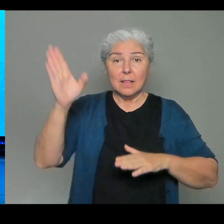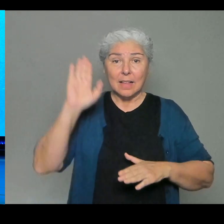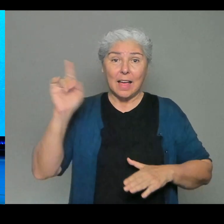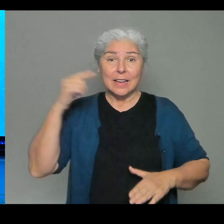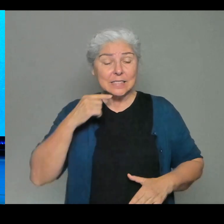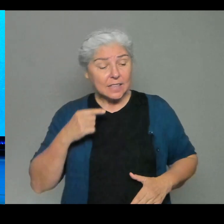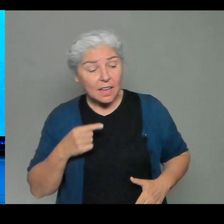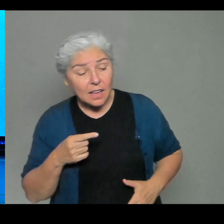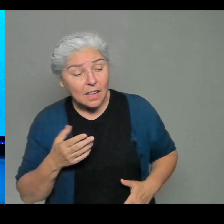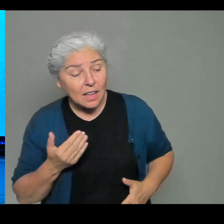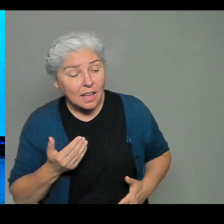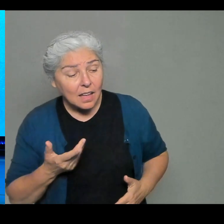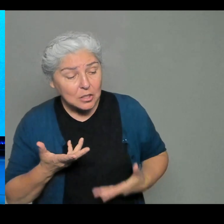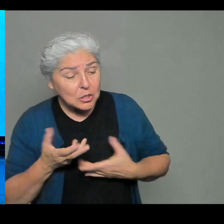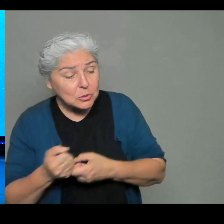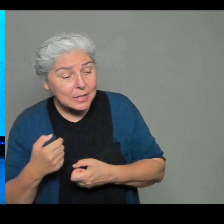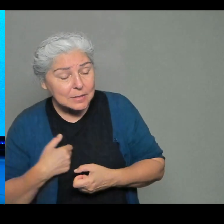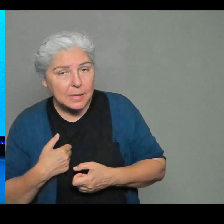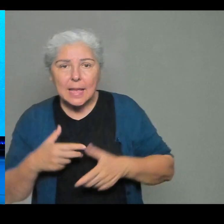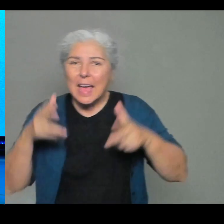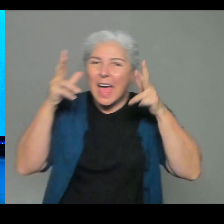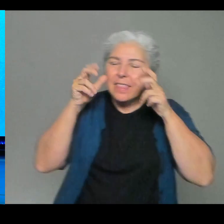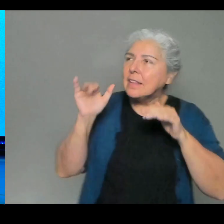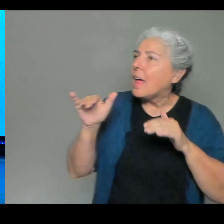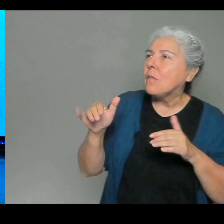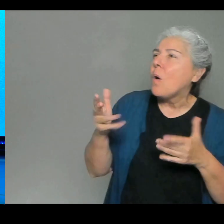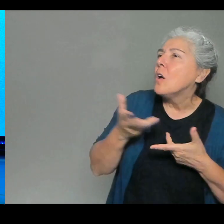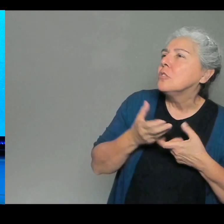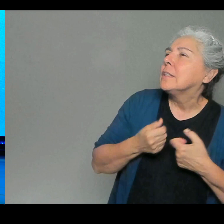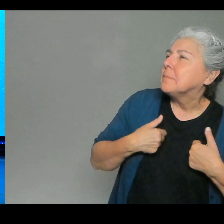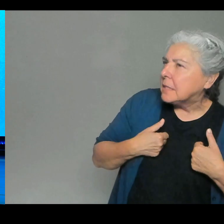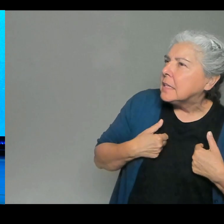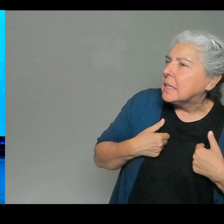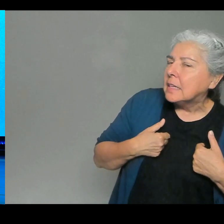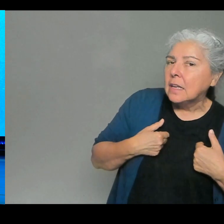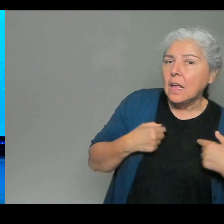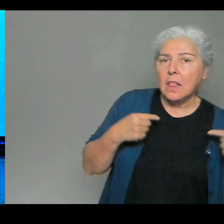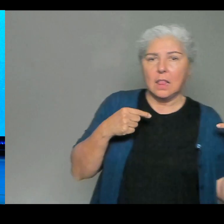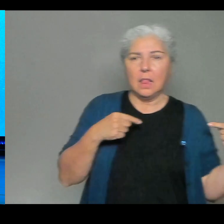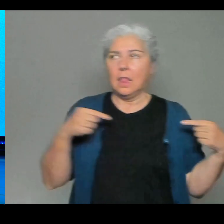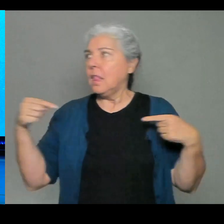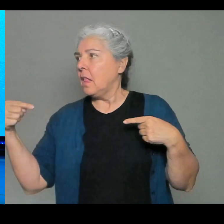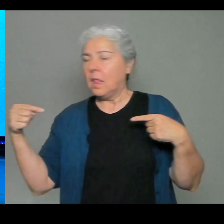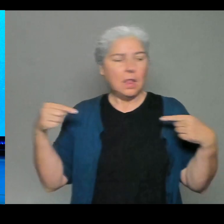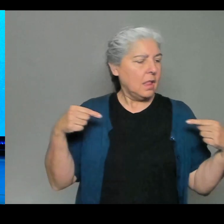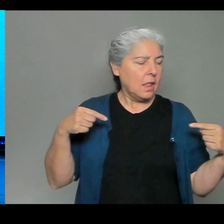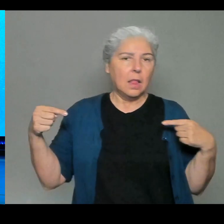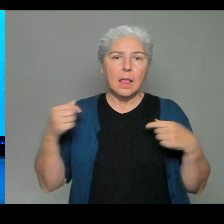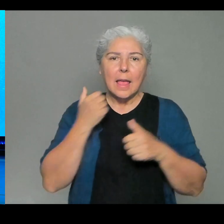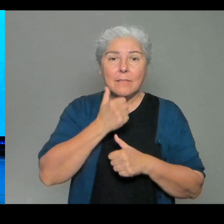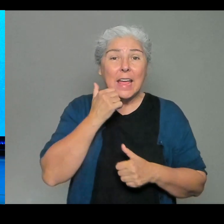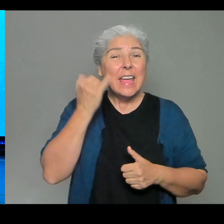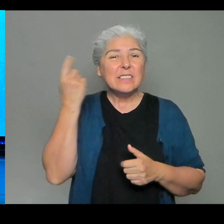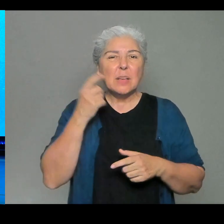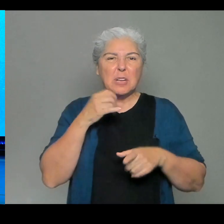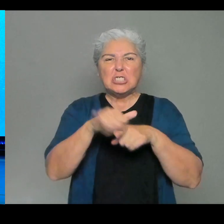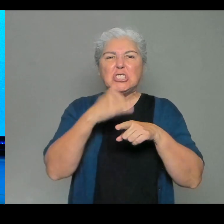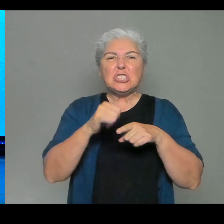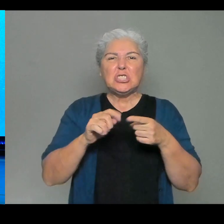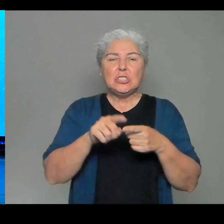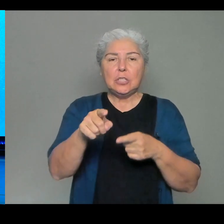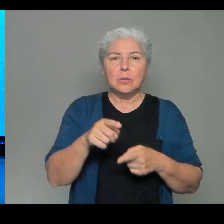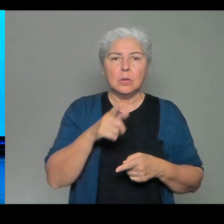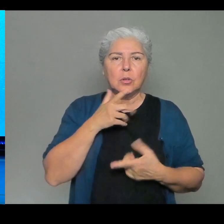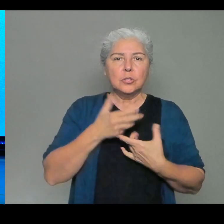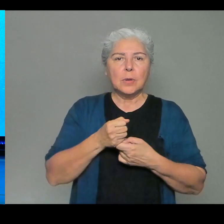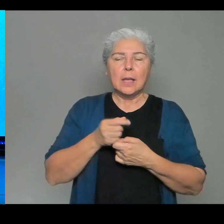with a problem, God's saying, are you gonna trust me? And the devil's saying, are you gonna trust me? That is happening every single day. When someone curses